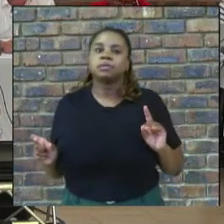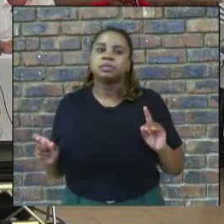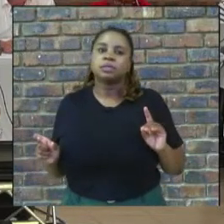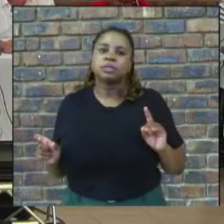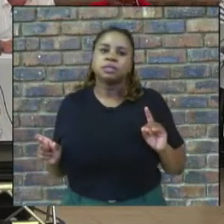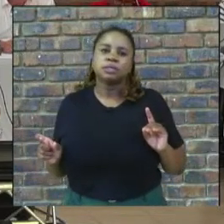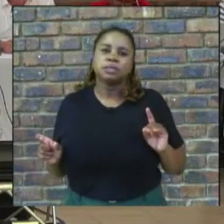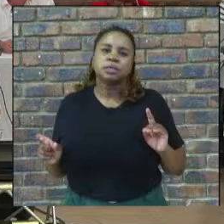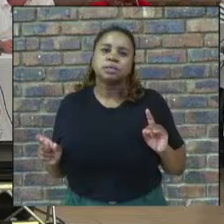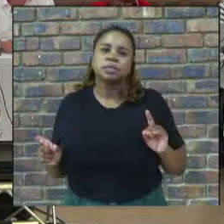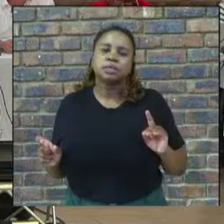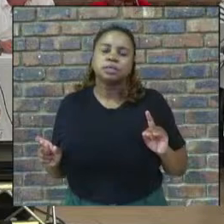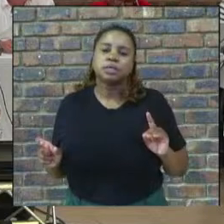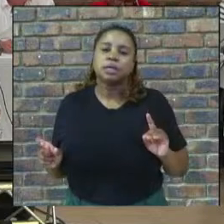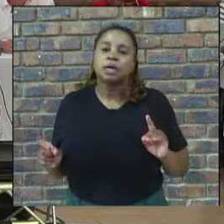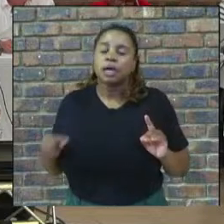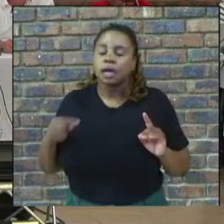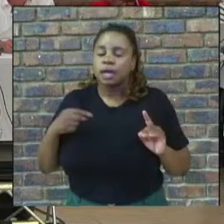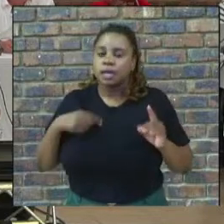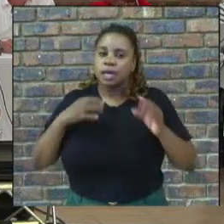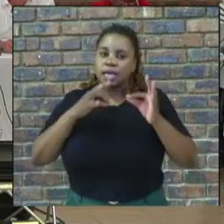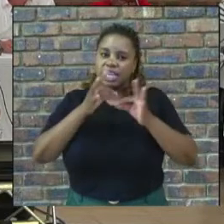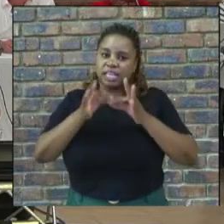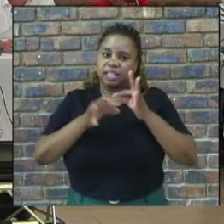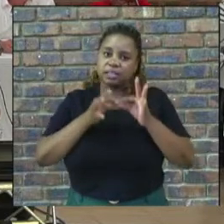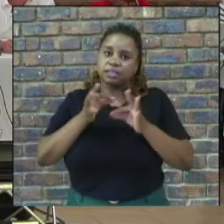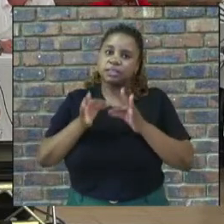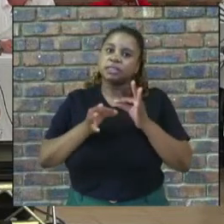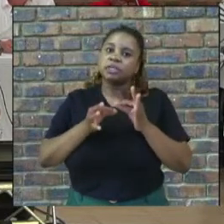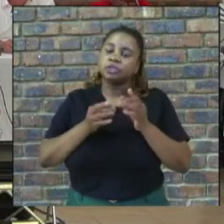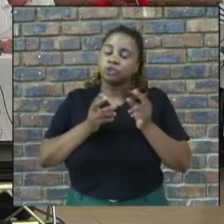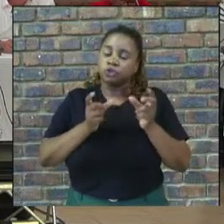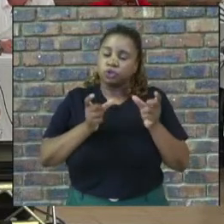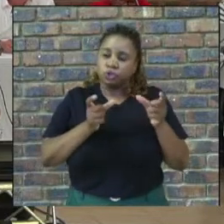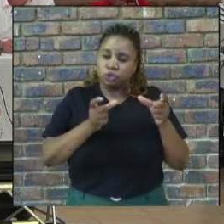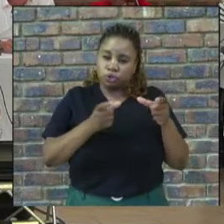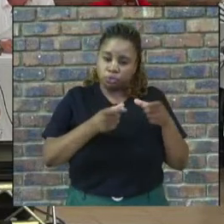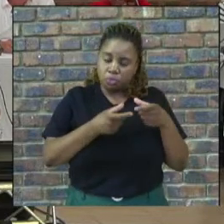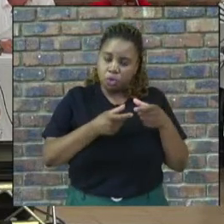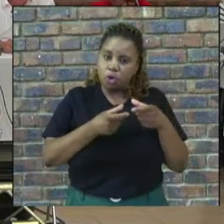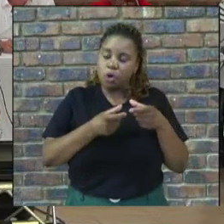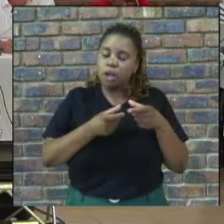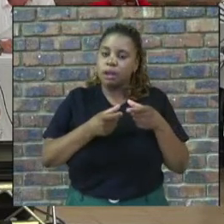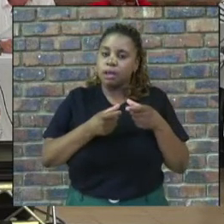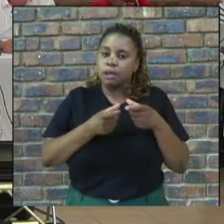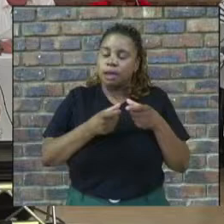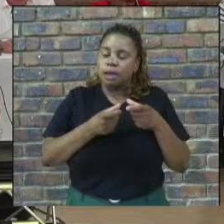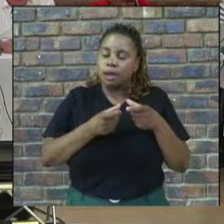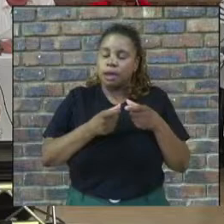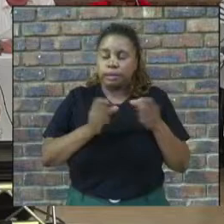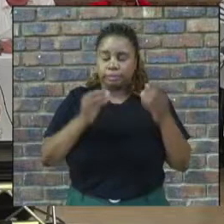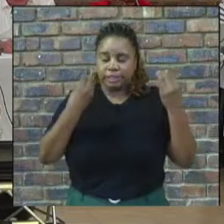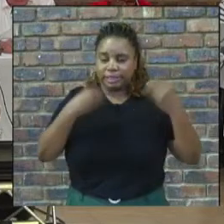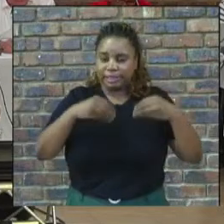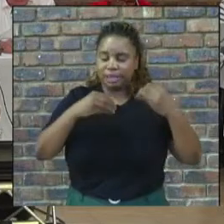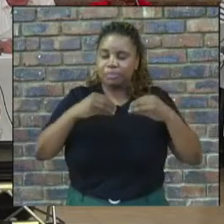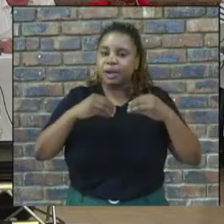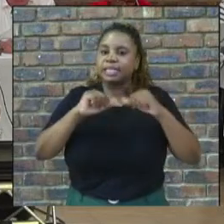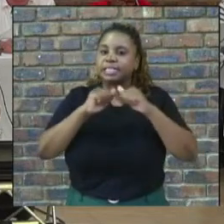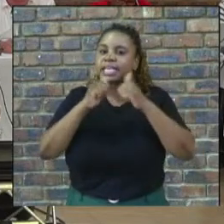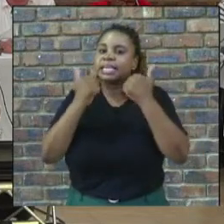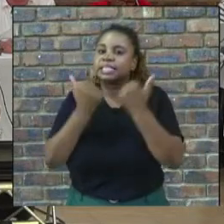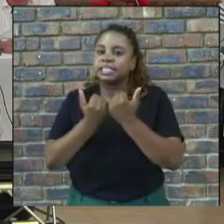we've got Small Enterprise Finance Agency, which is SIFA. It is our entity, and I explained to